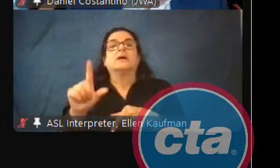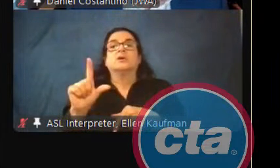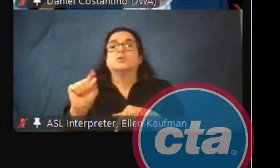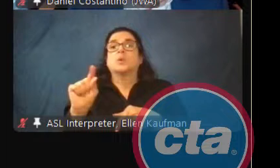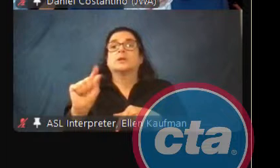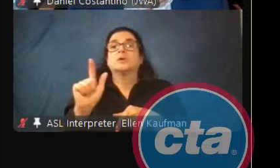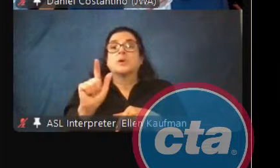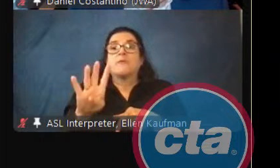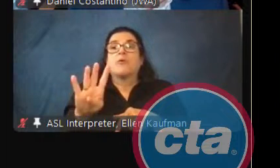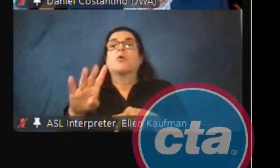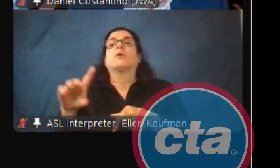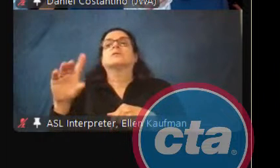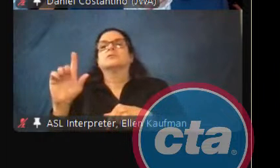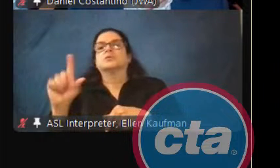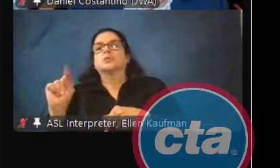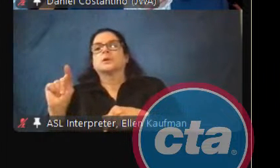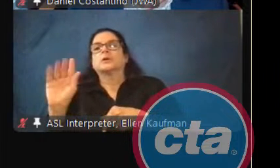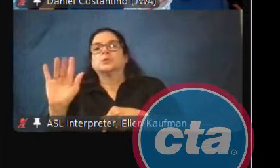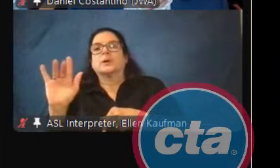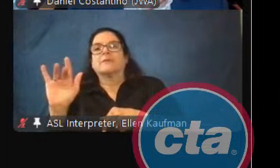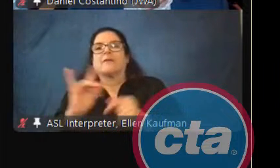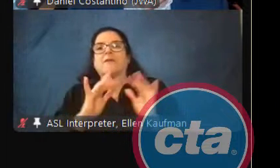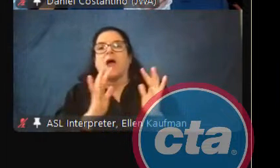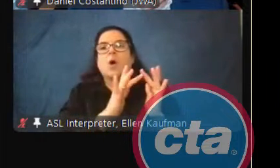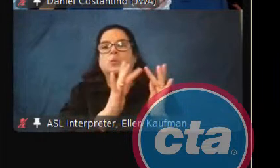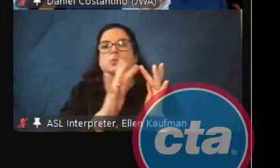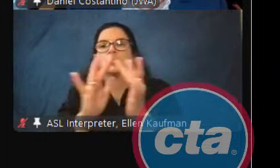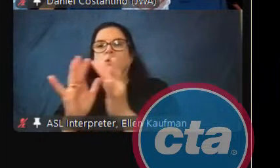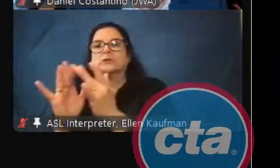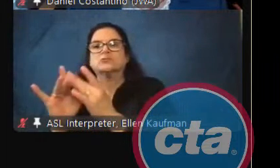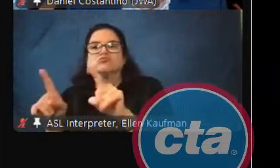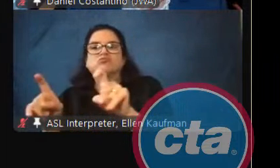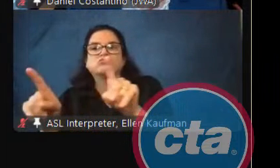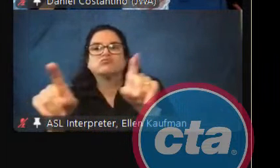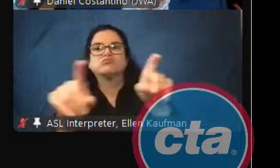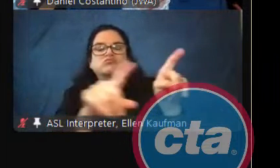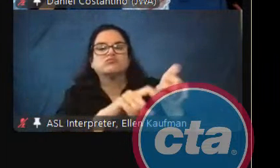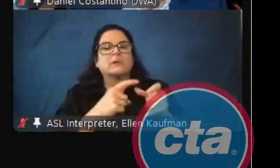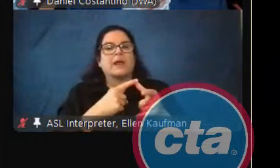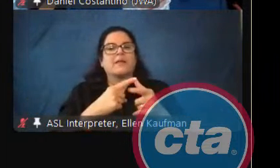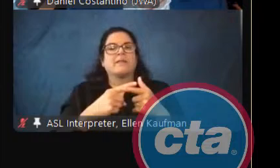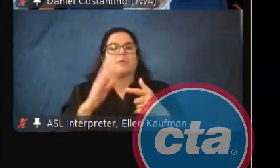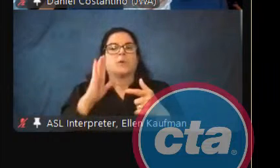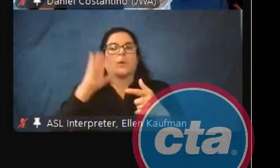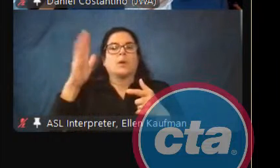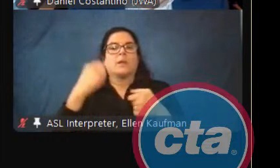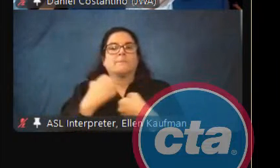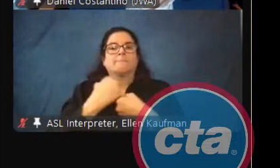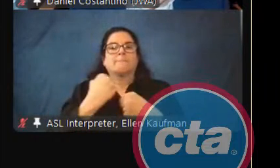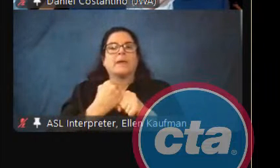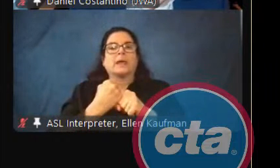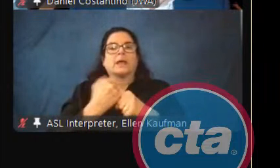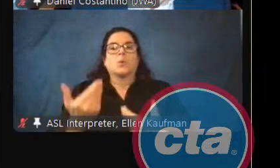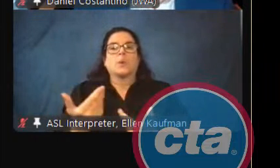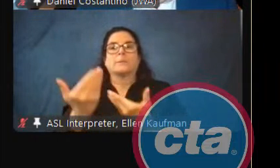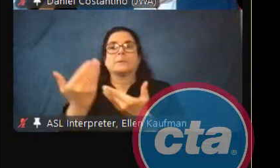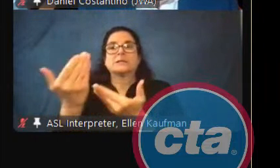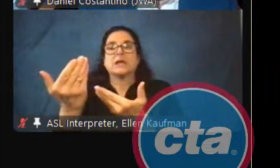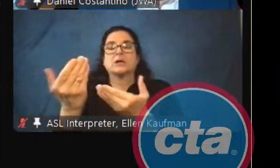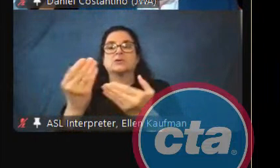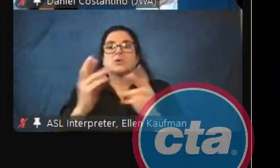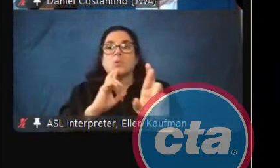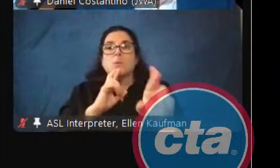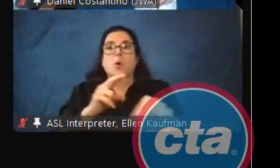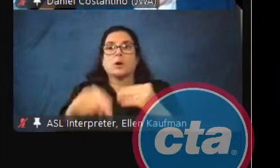into 2025, and then we anticipate having a bus vision recommendation report issued towards late 2025,